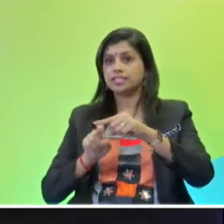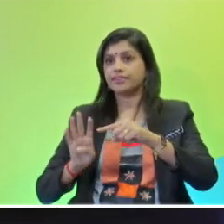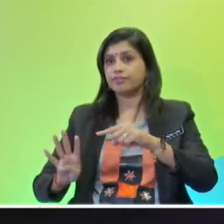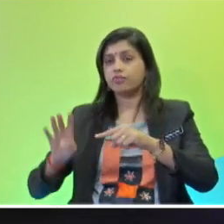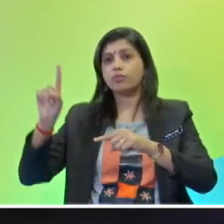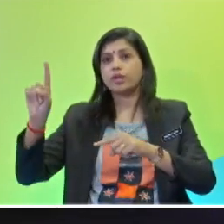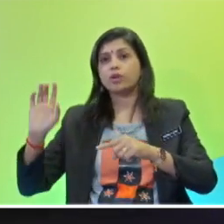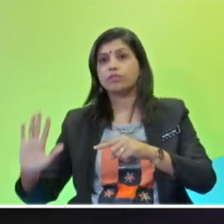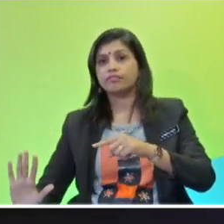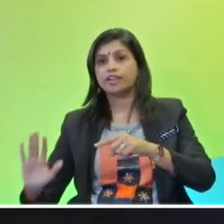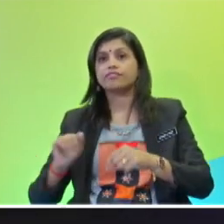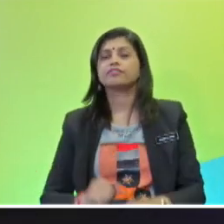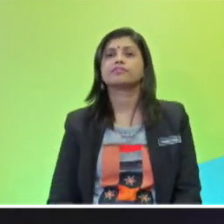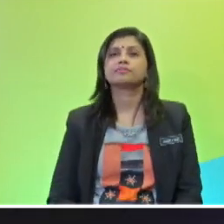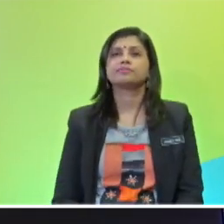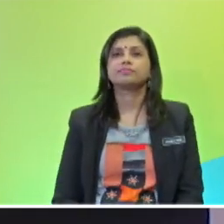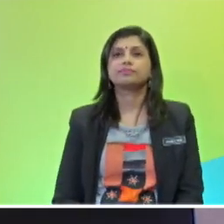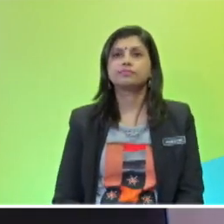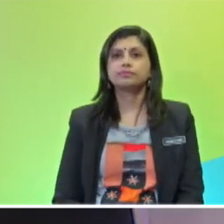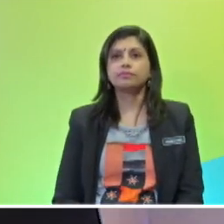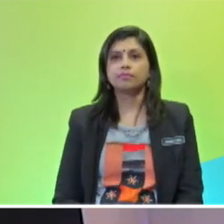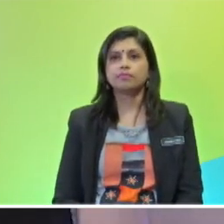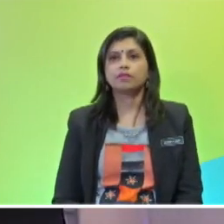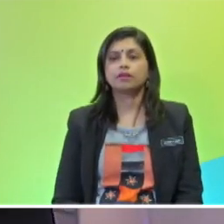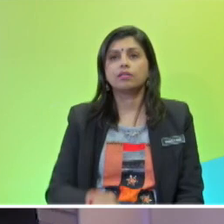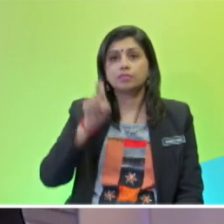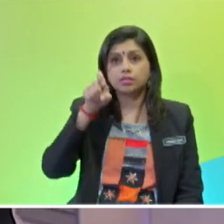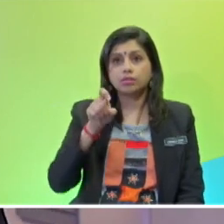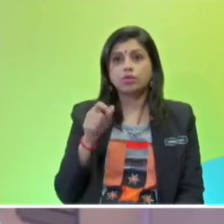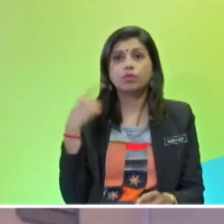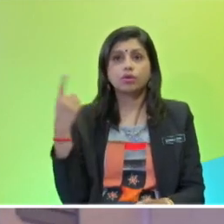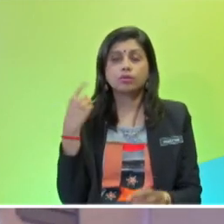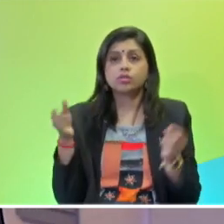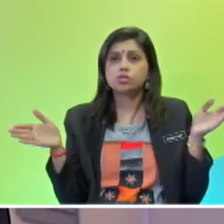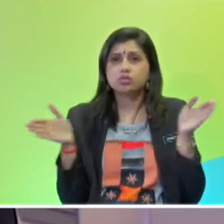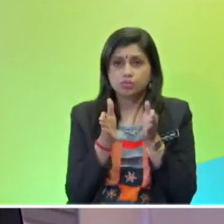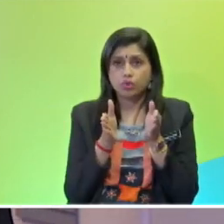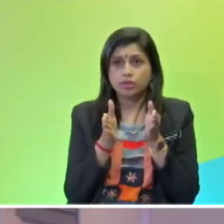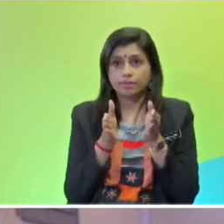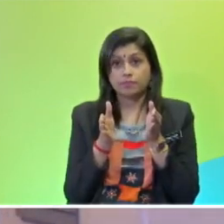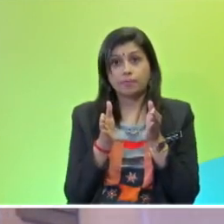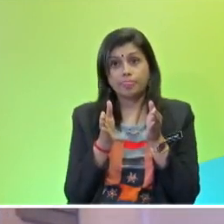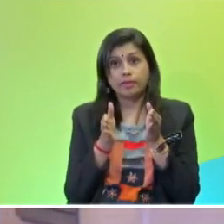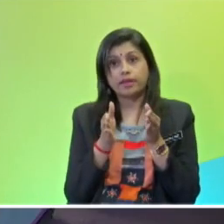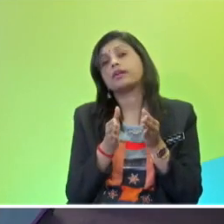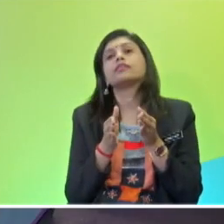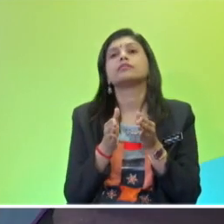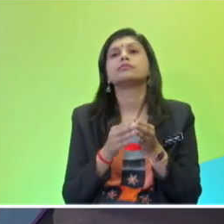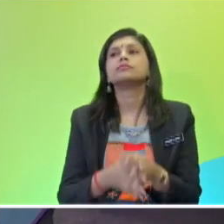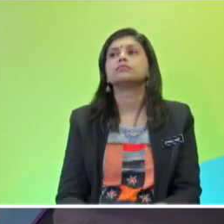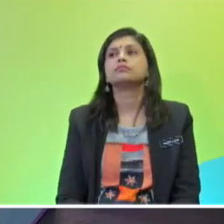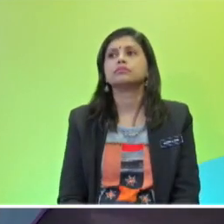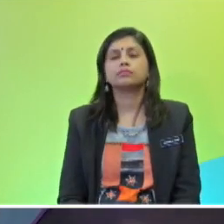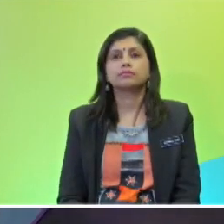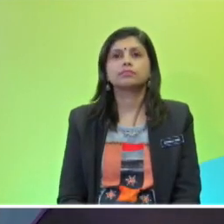5. So kids out there, you can answer is as 1 over 5. Alright. Okay. So how many marks do I get for